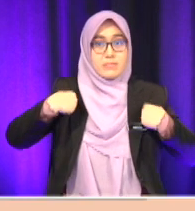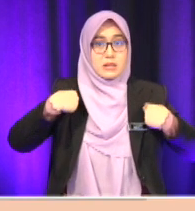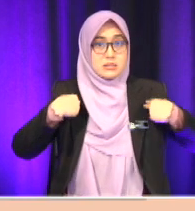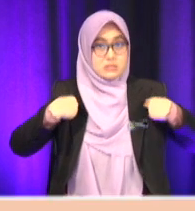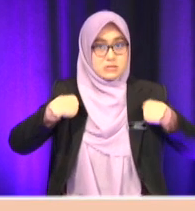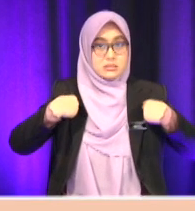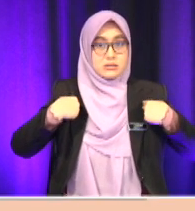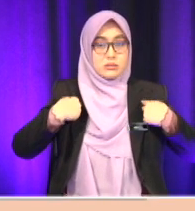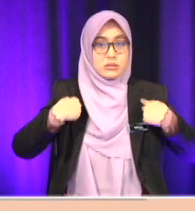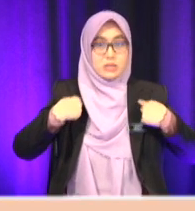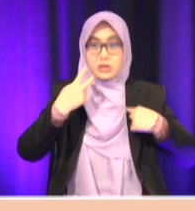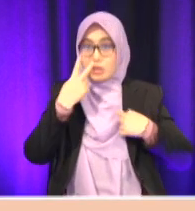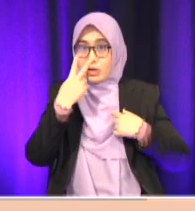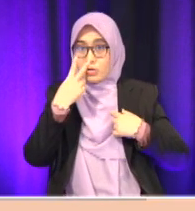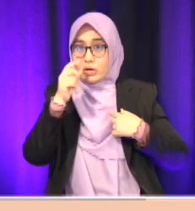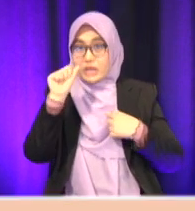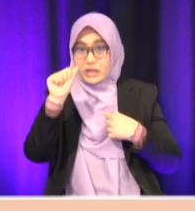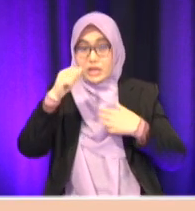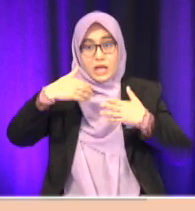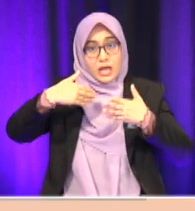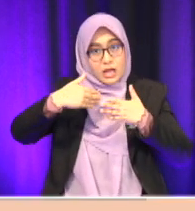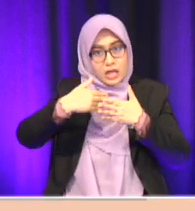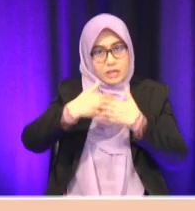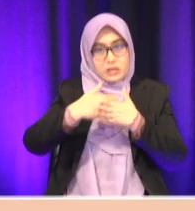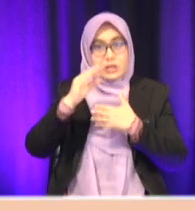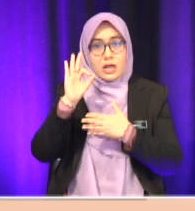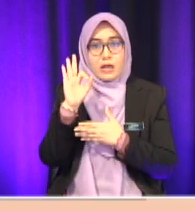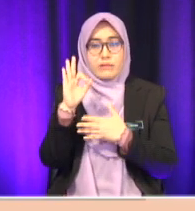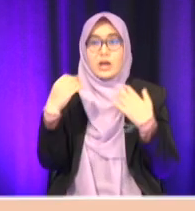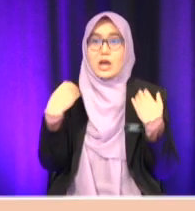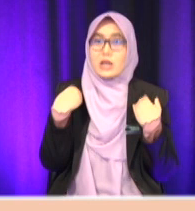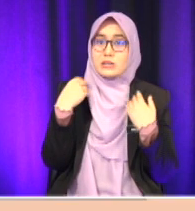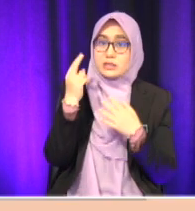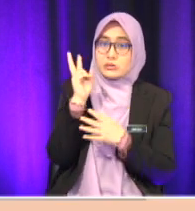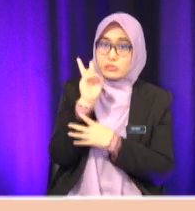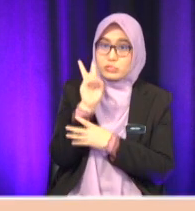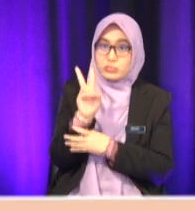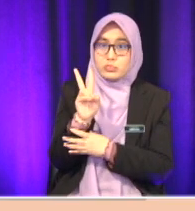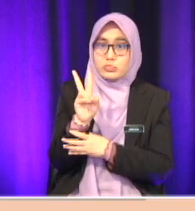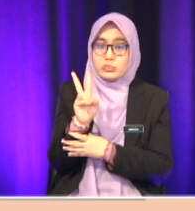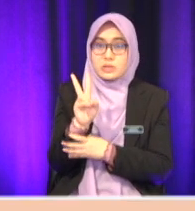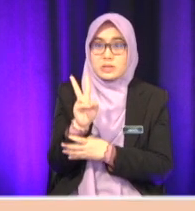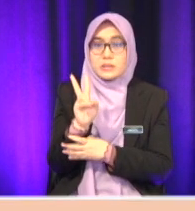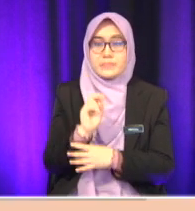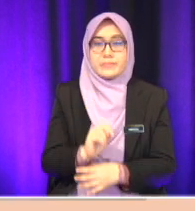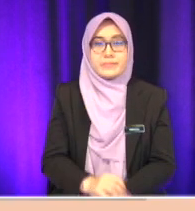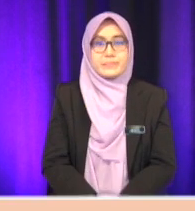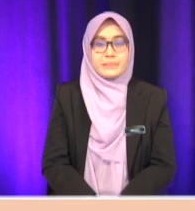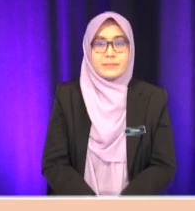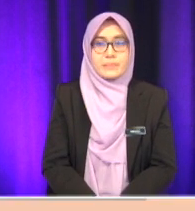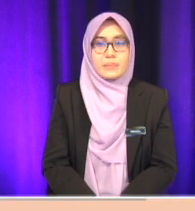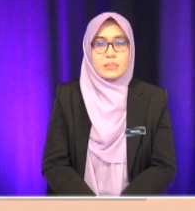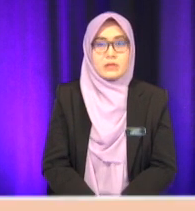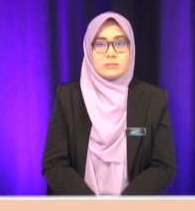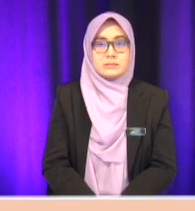A until F, there are 2 that are working with animals, which